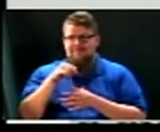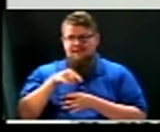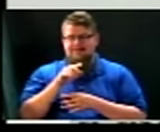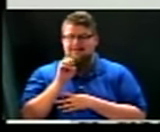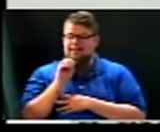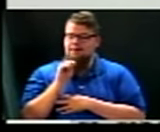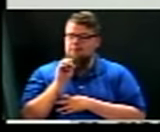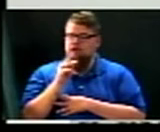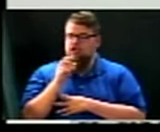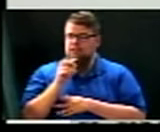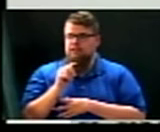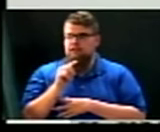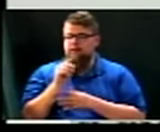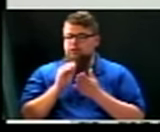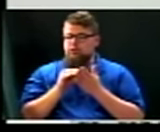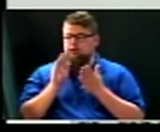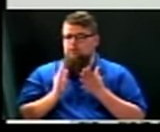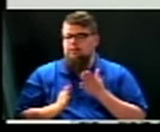emergent student.